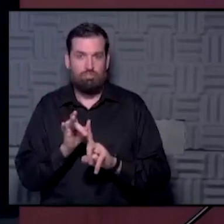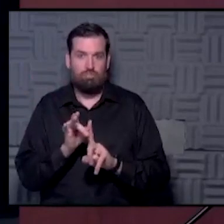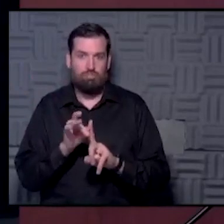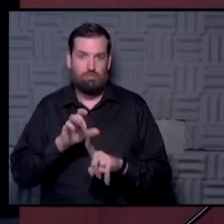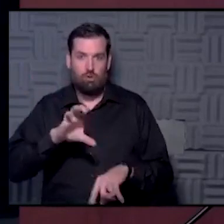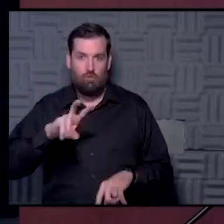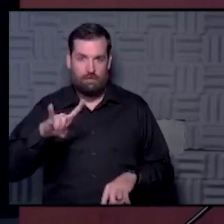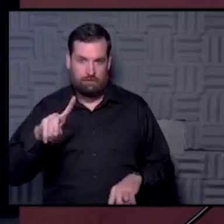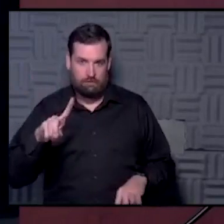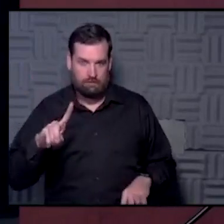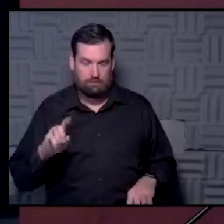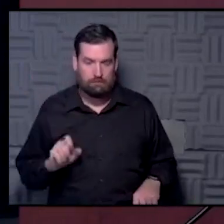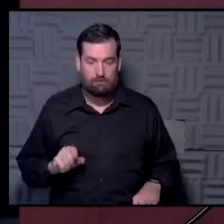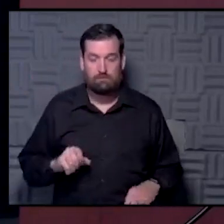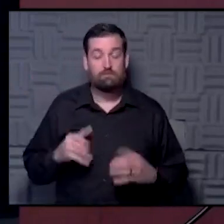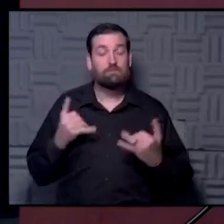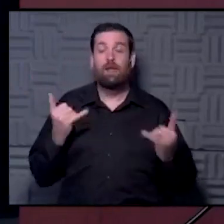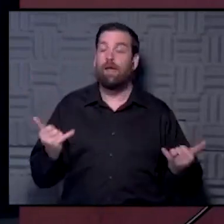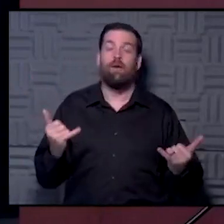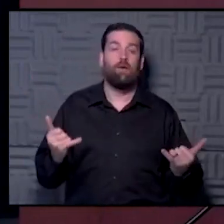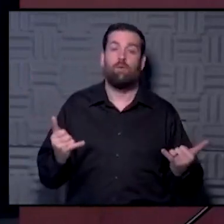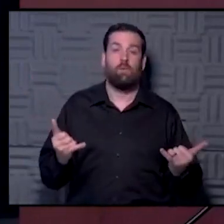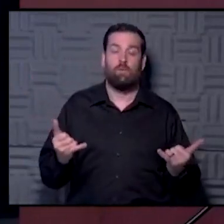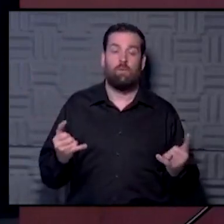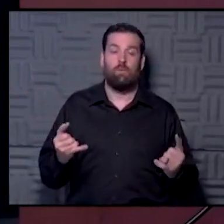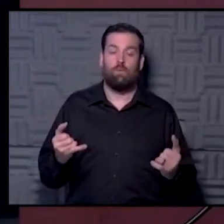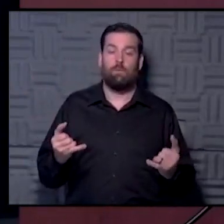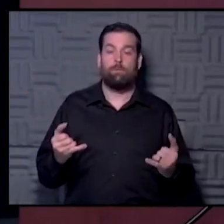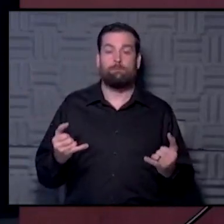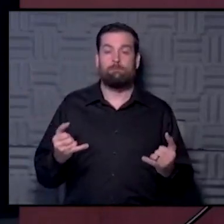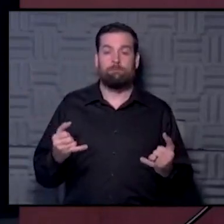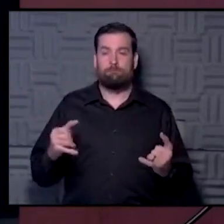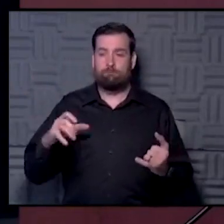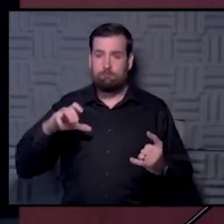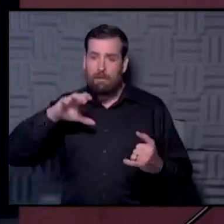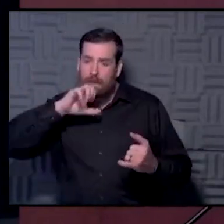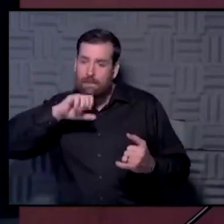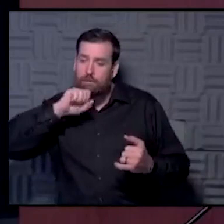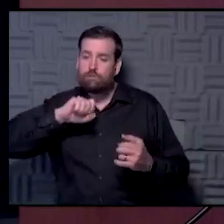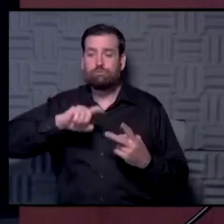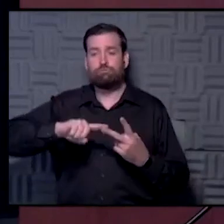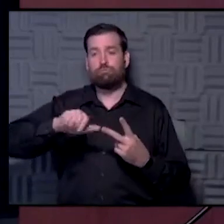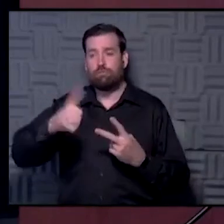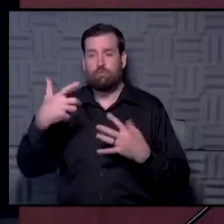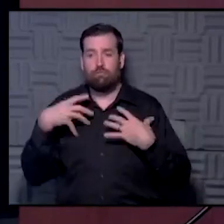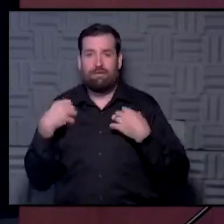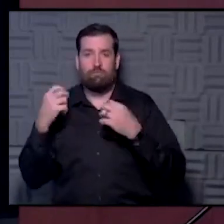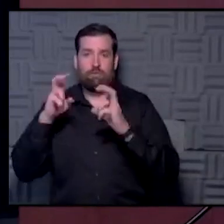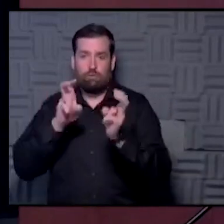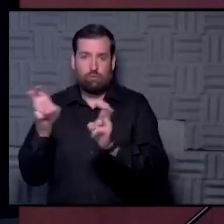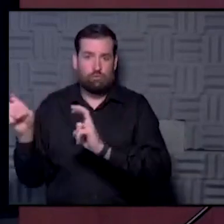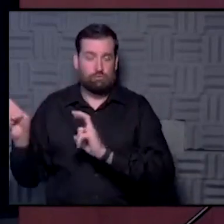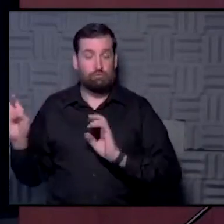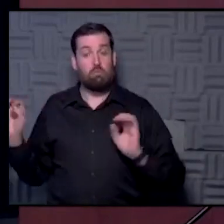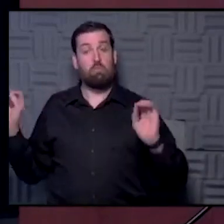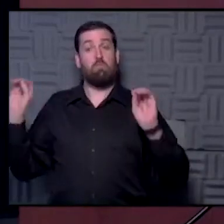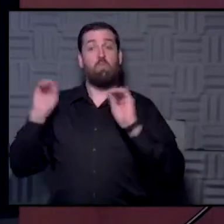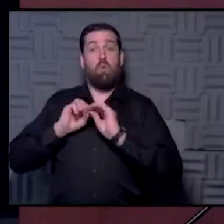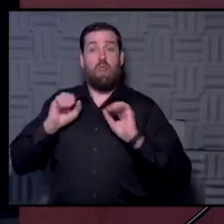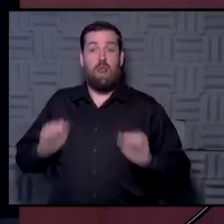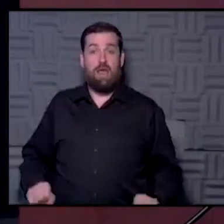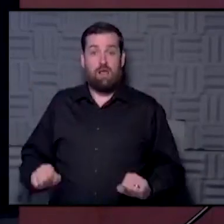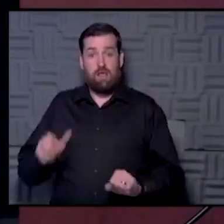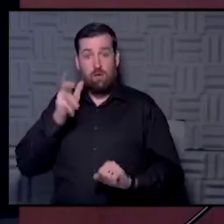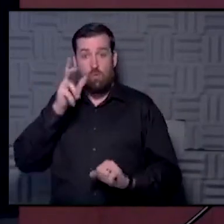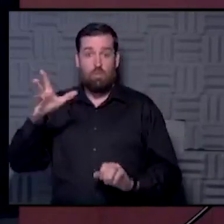have the virus. And so in this case now, we're not talking about age or comorbid conditions don't make you more likely to get